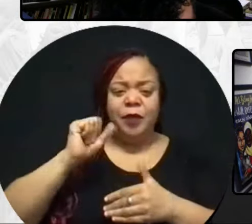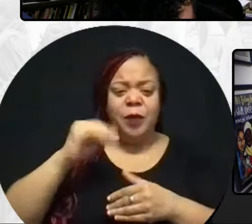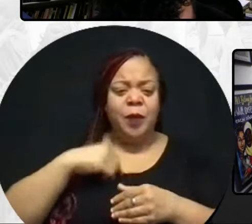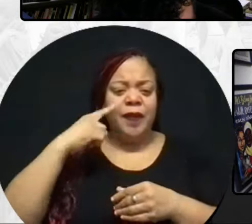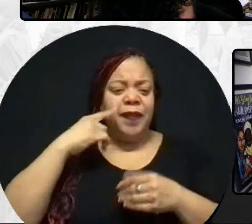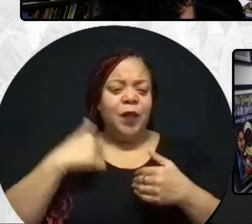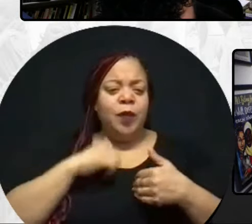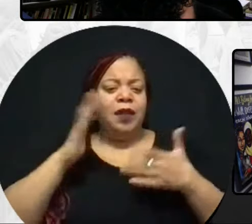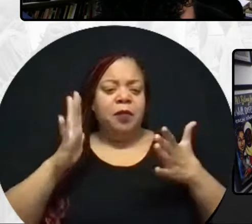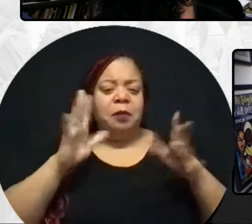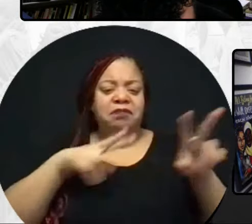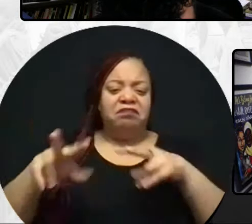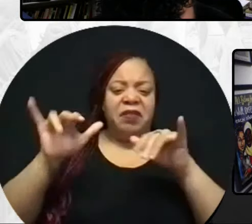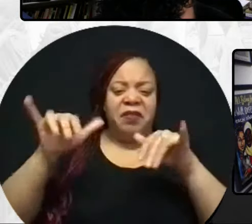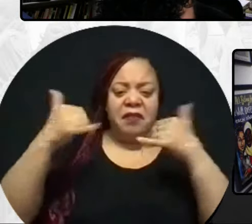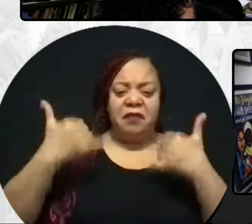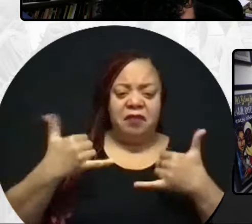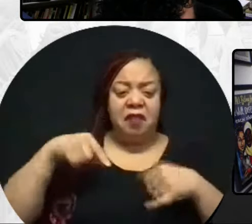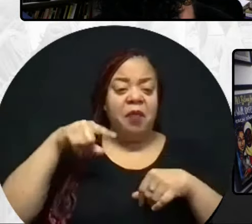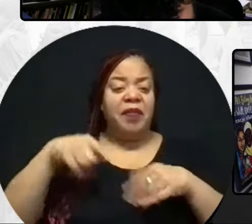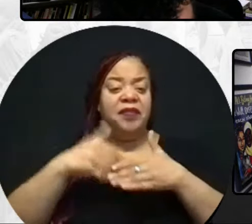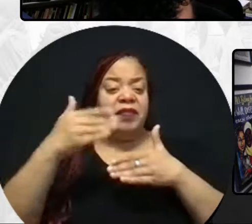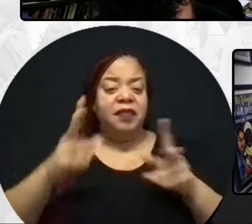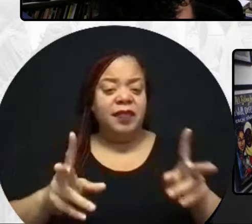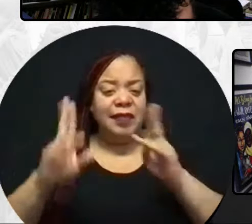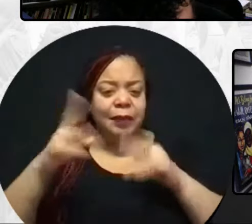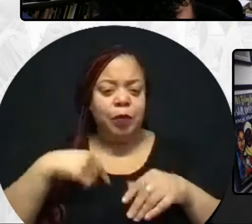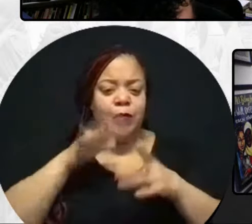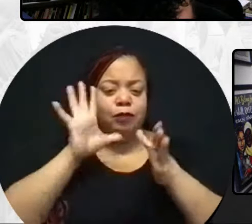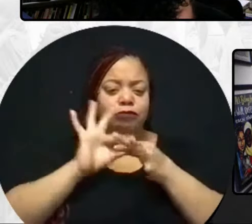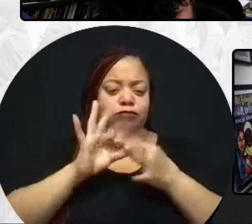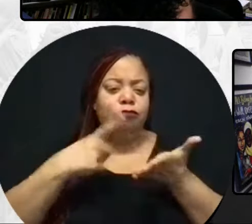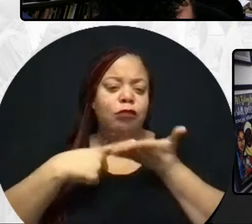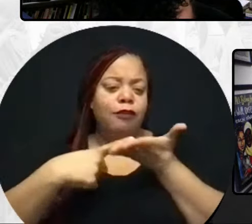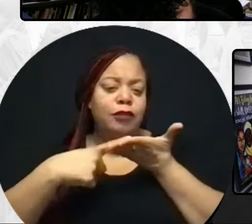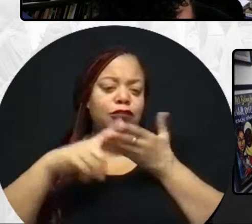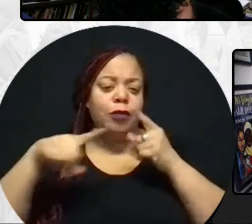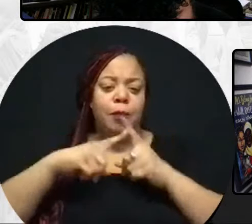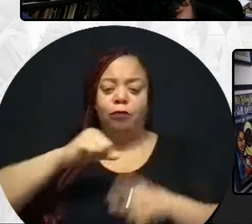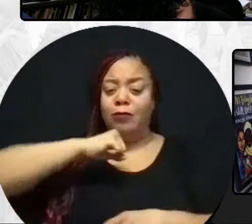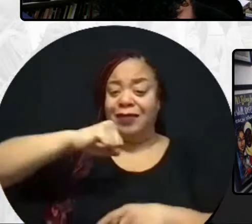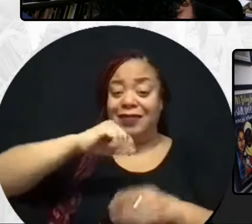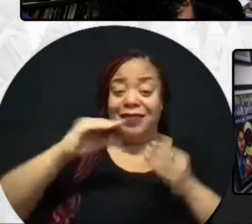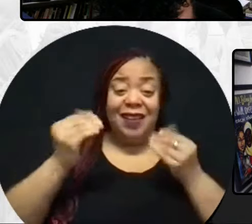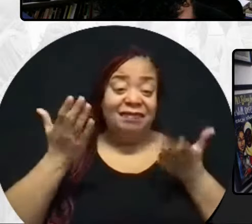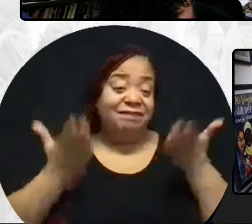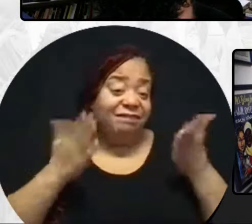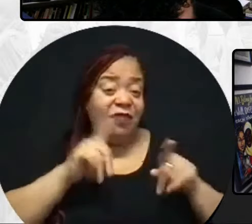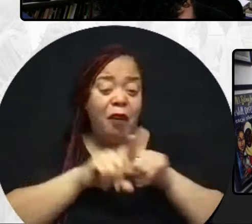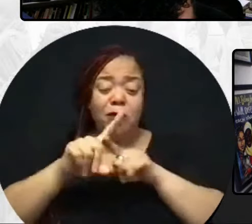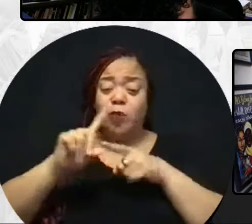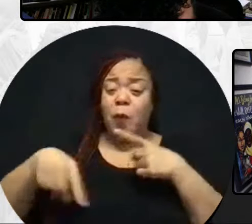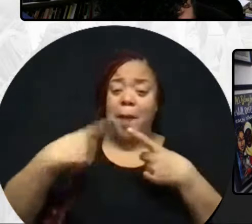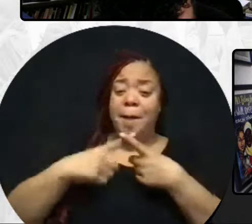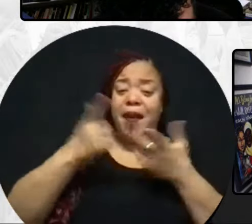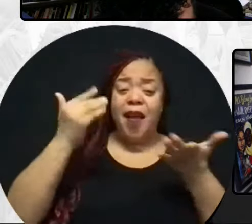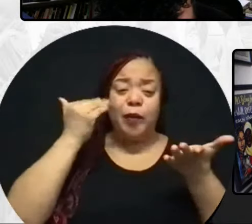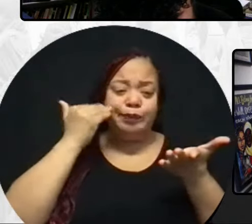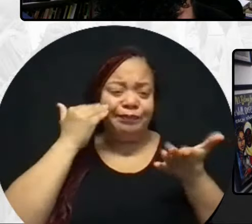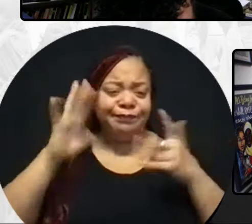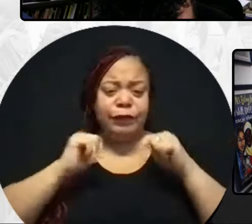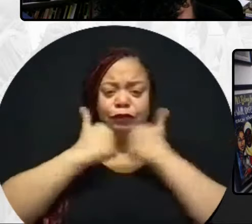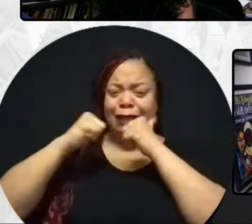kind of doing this work around the environment and the planet in the free world and sort of how, free